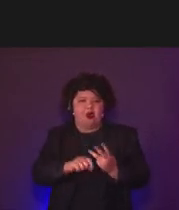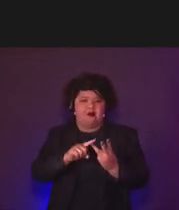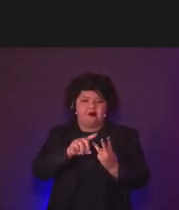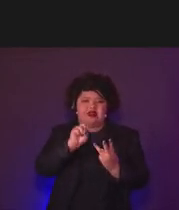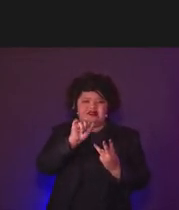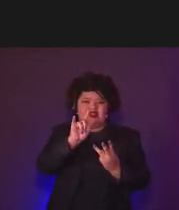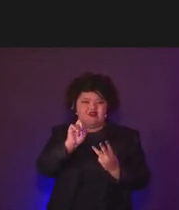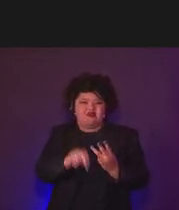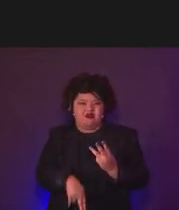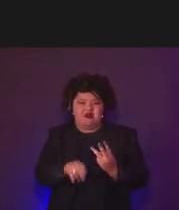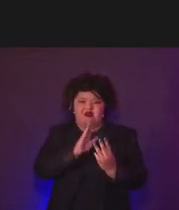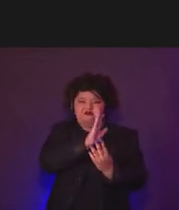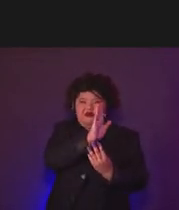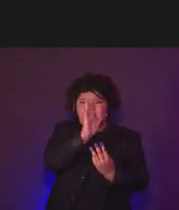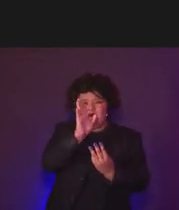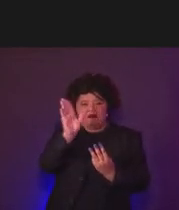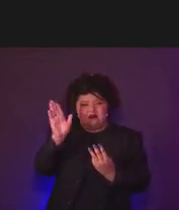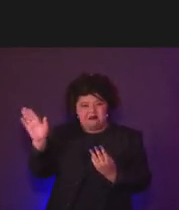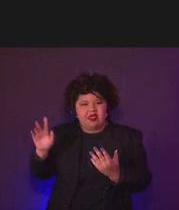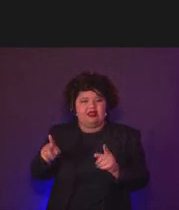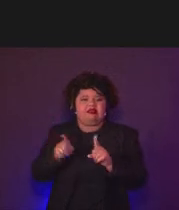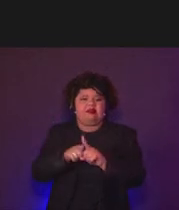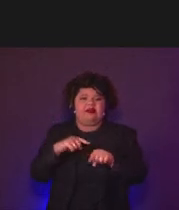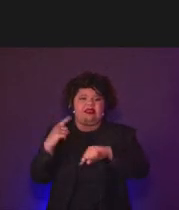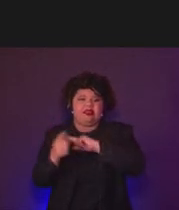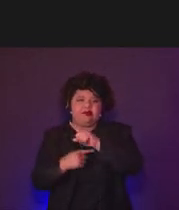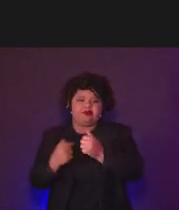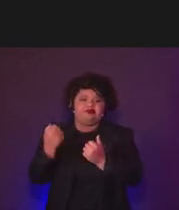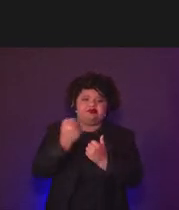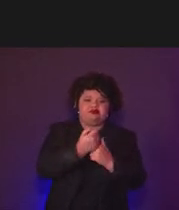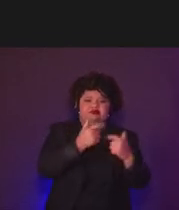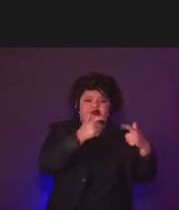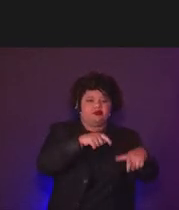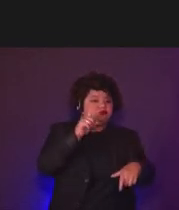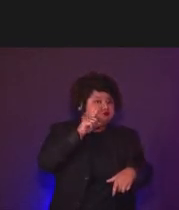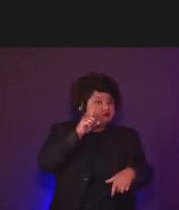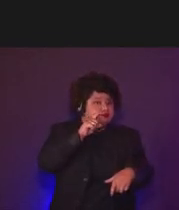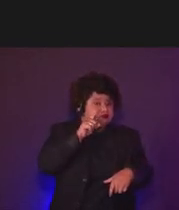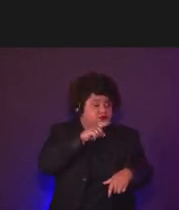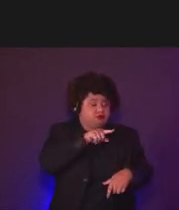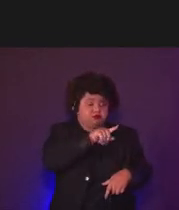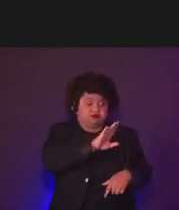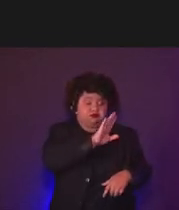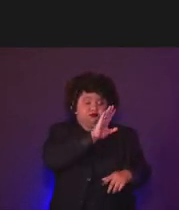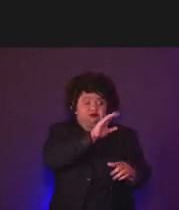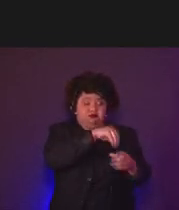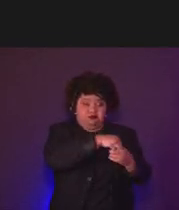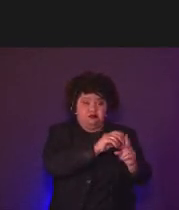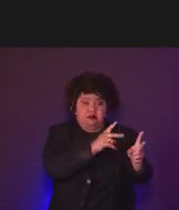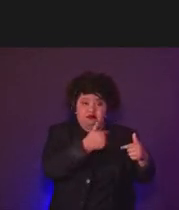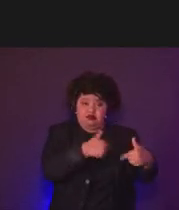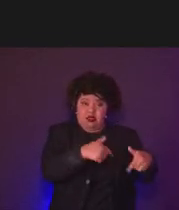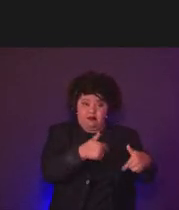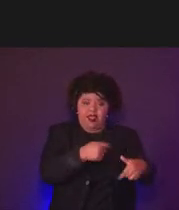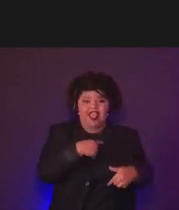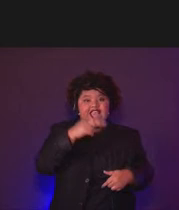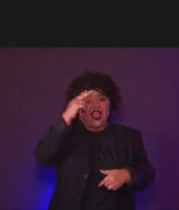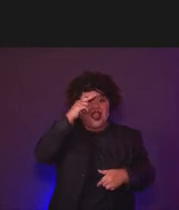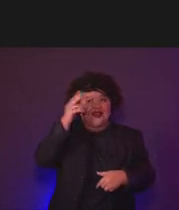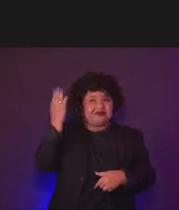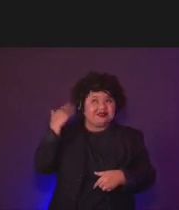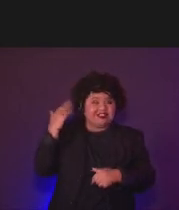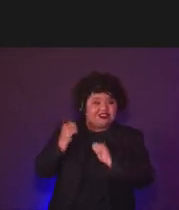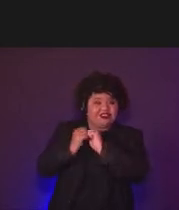Los Angeles Times. And I recall those days with Phil with great pleasure. Now, I should add one more